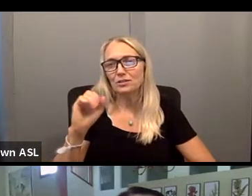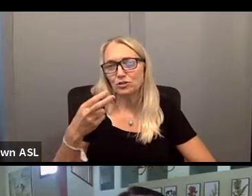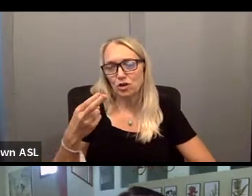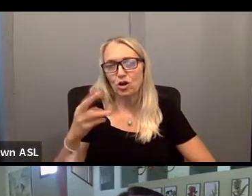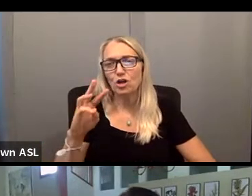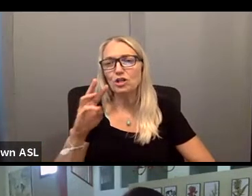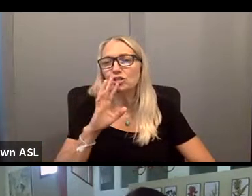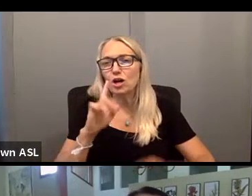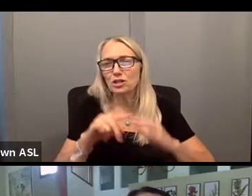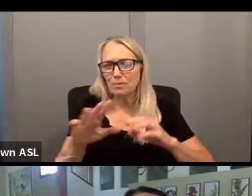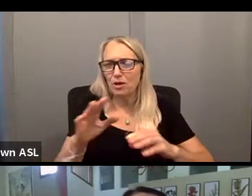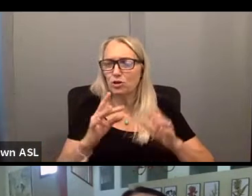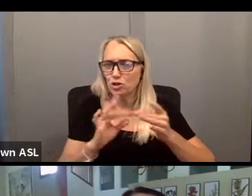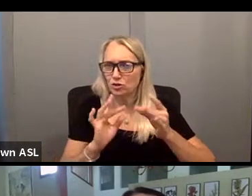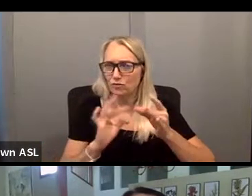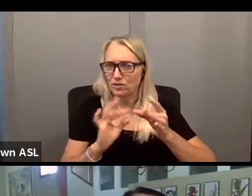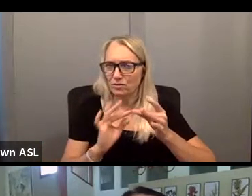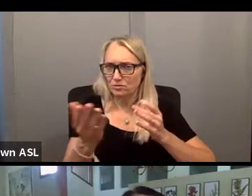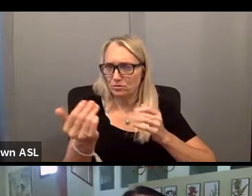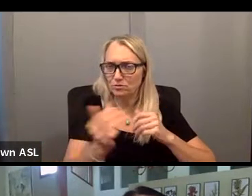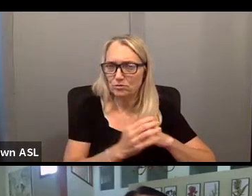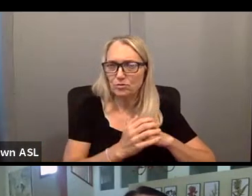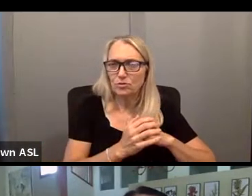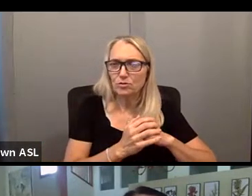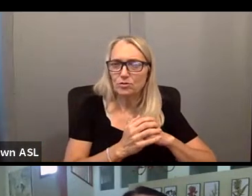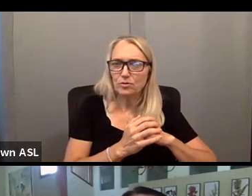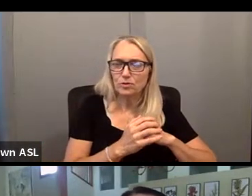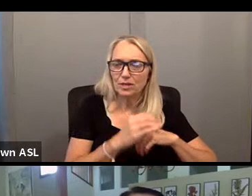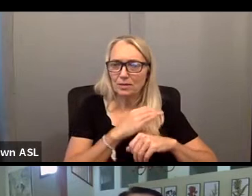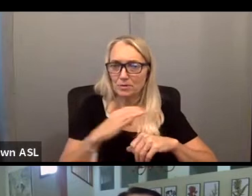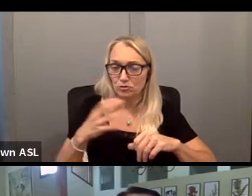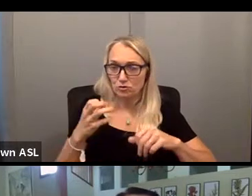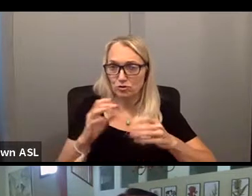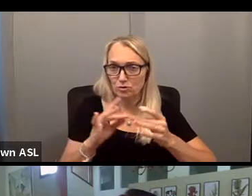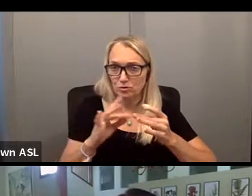I wonder if you would like to respond.